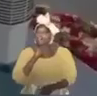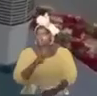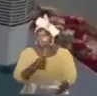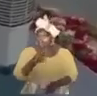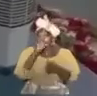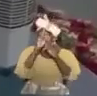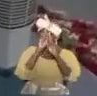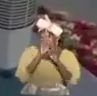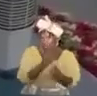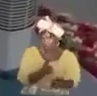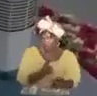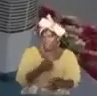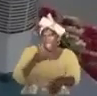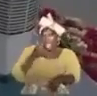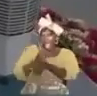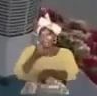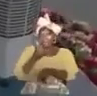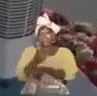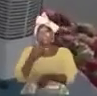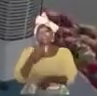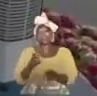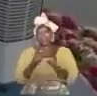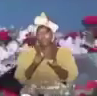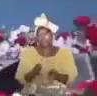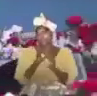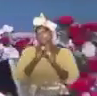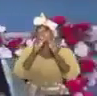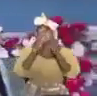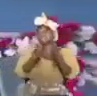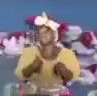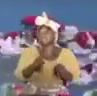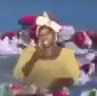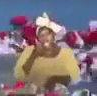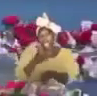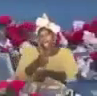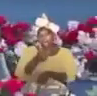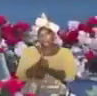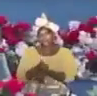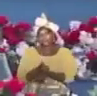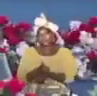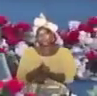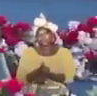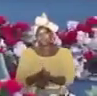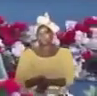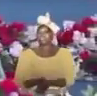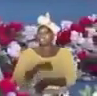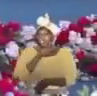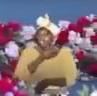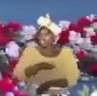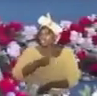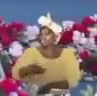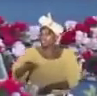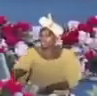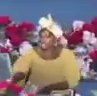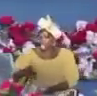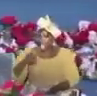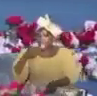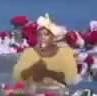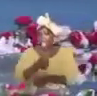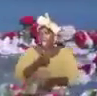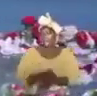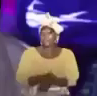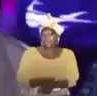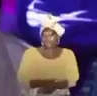door. Abuse of privileges, abuse of opportunities. Children have abused